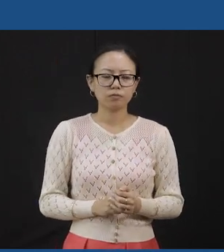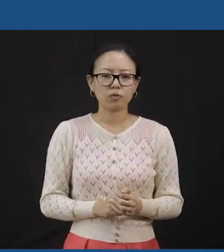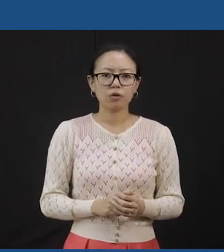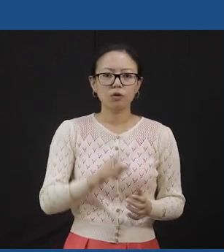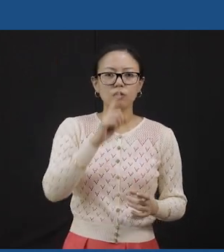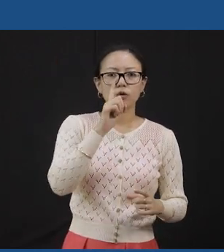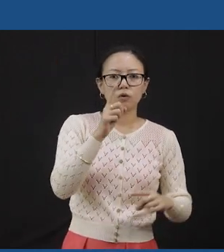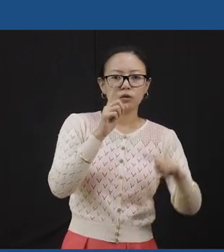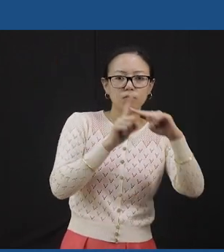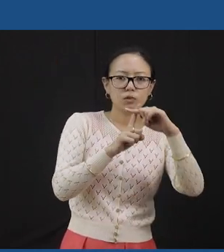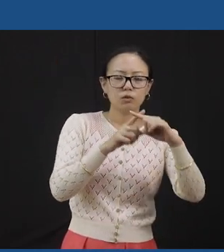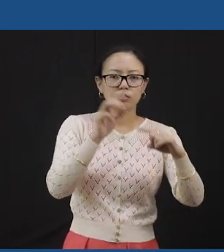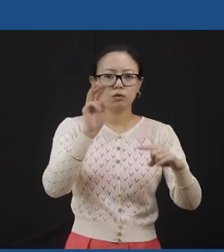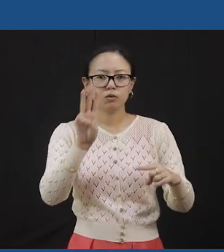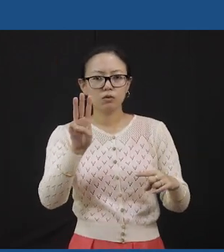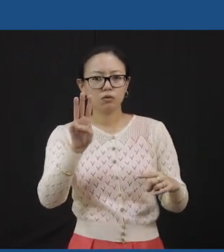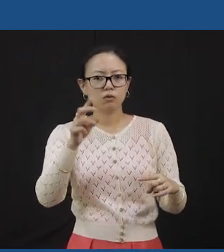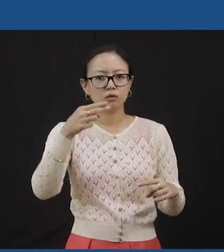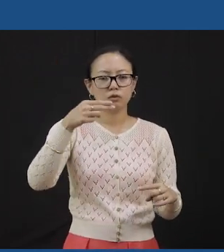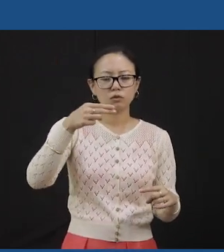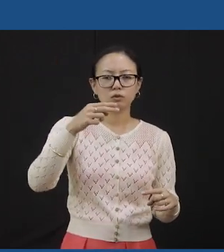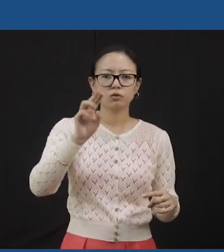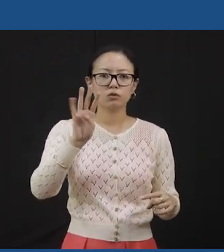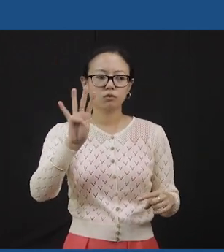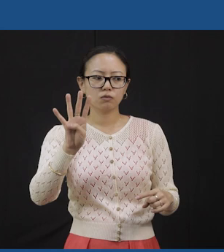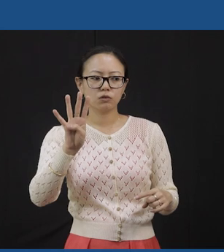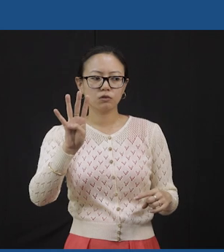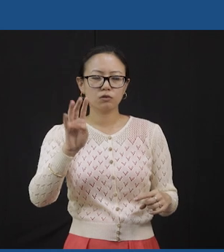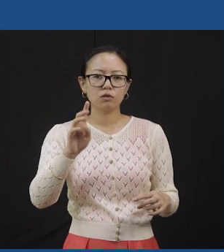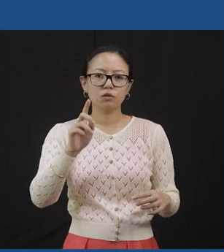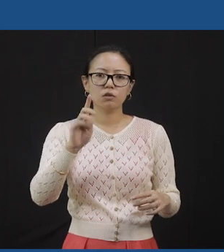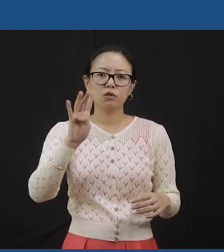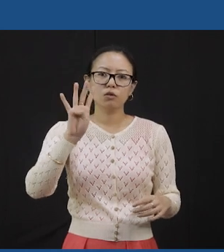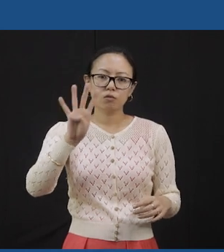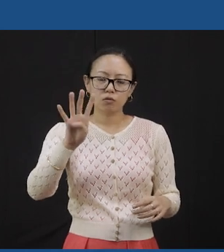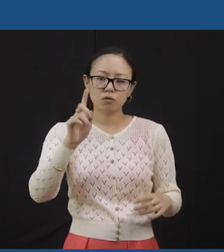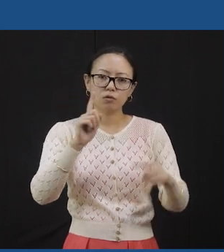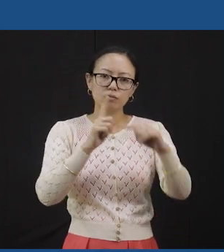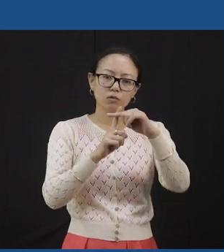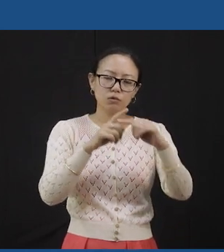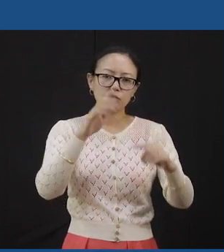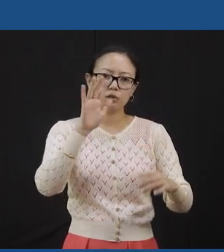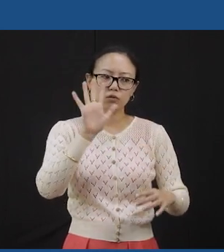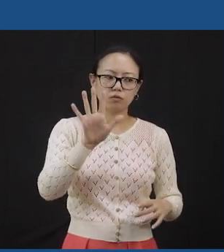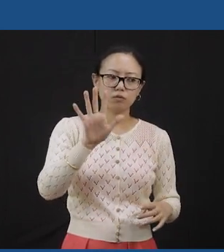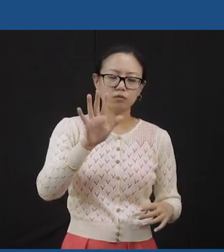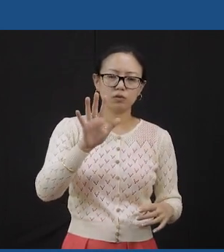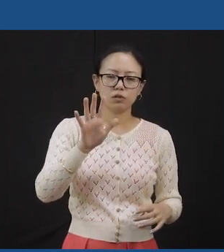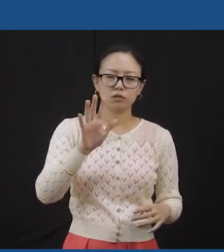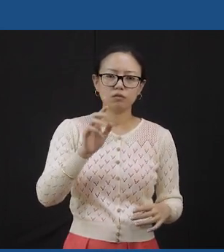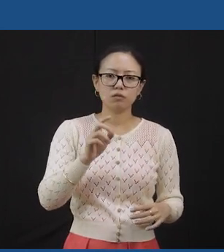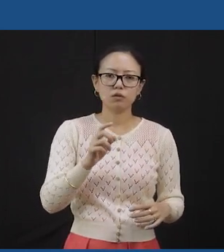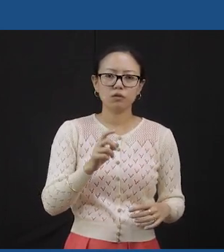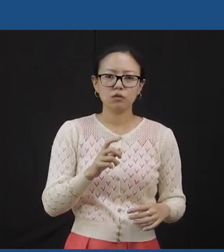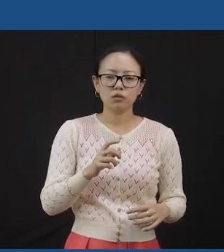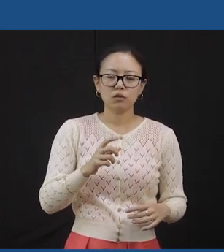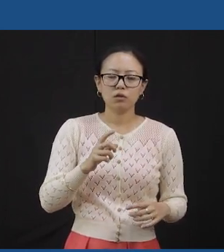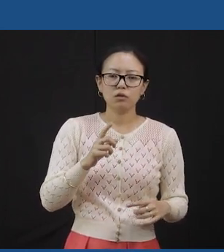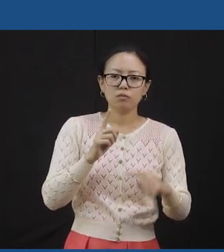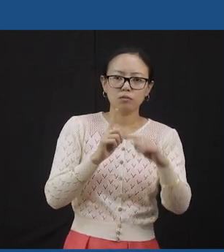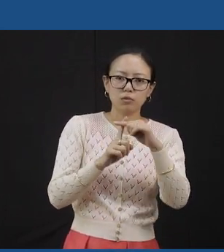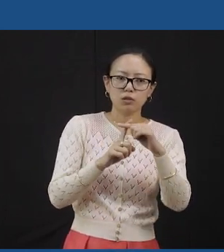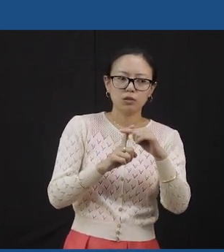1 plus 3 is 4. 4 plus 1 is 5. And 5 plus 2 is